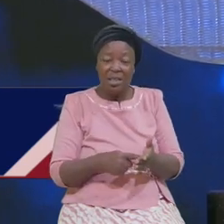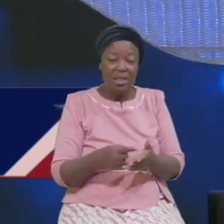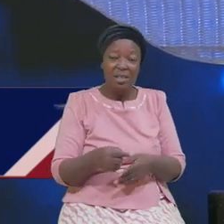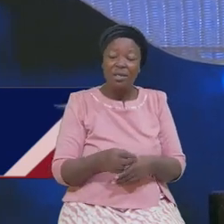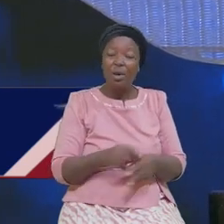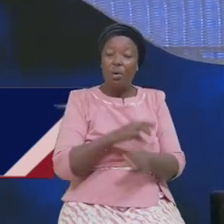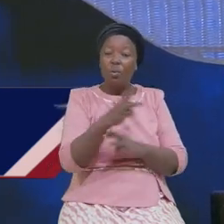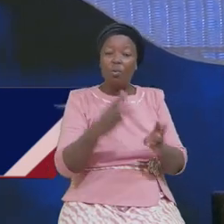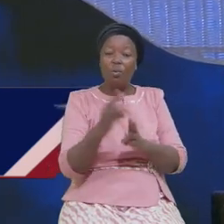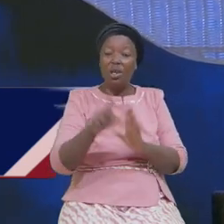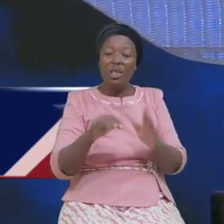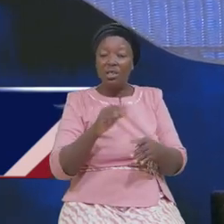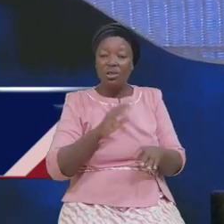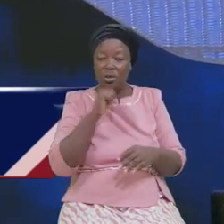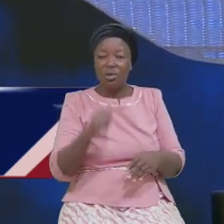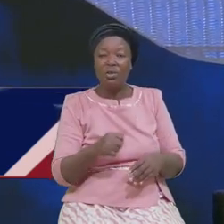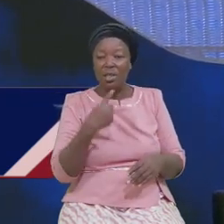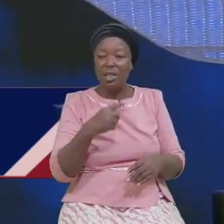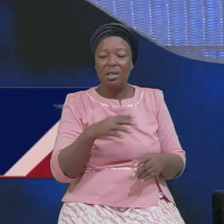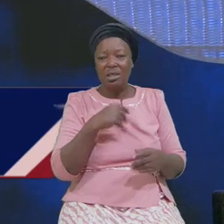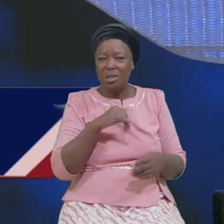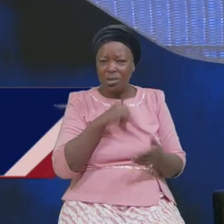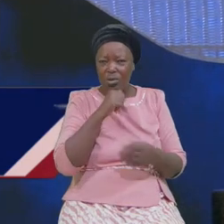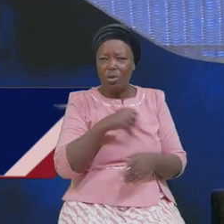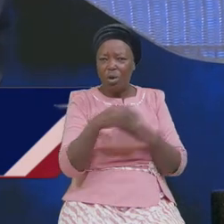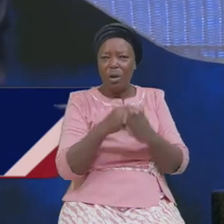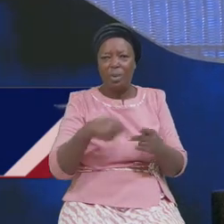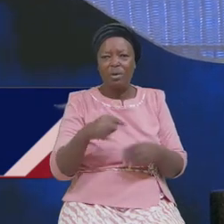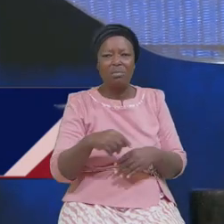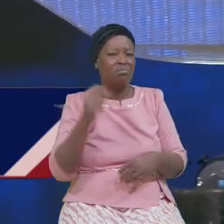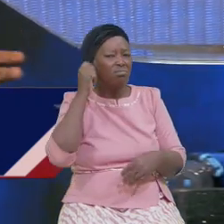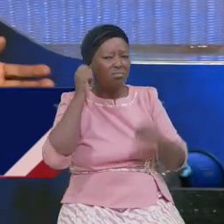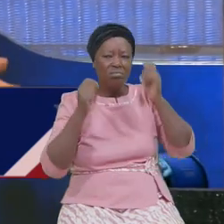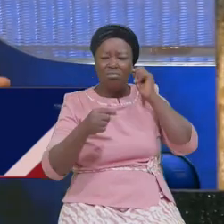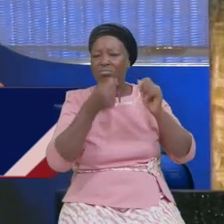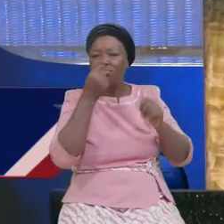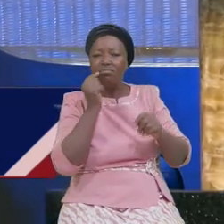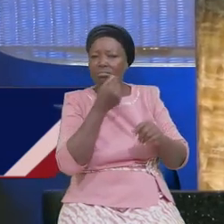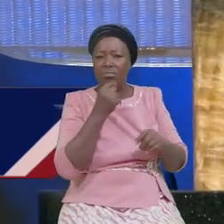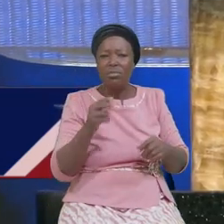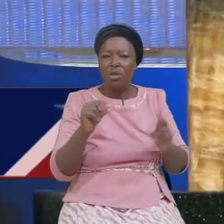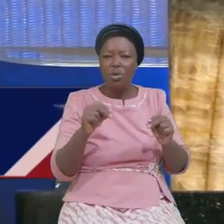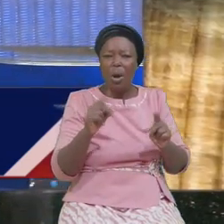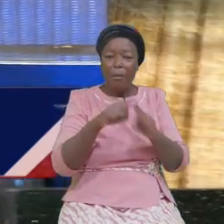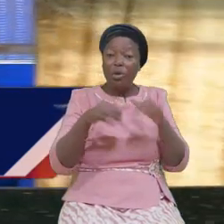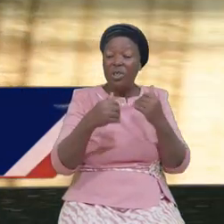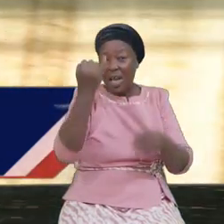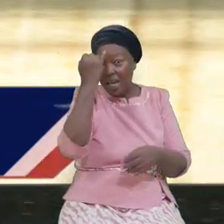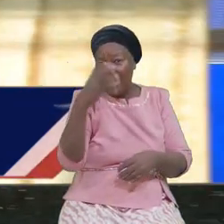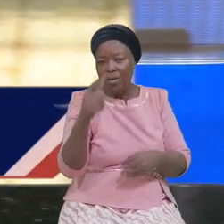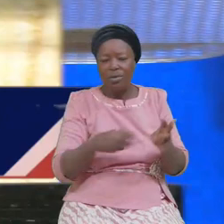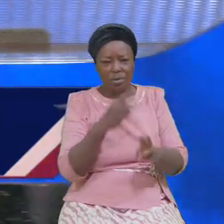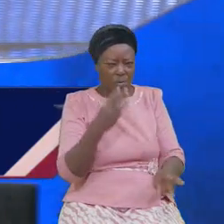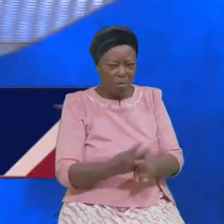world, the pollutions of the world, the practices of the world, the festivals of the world,